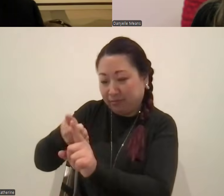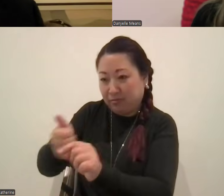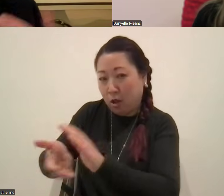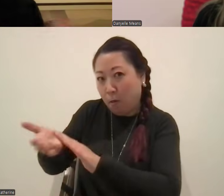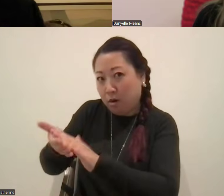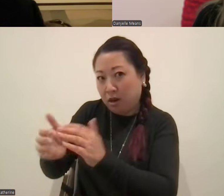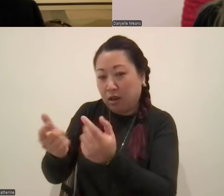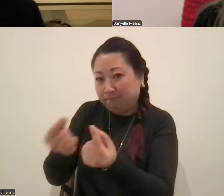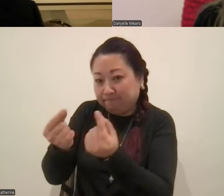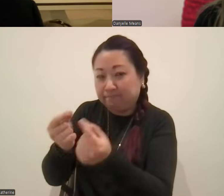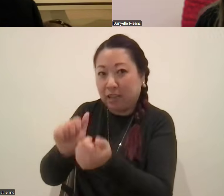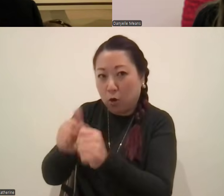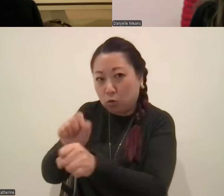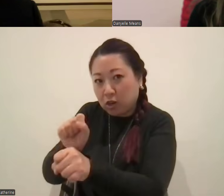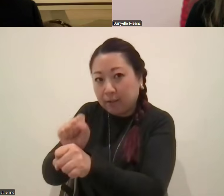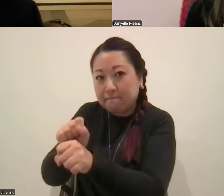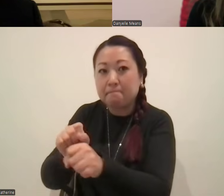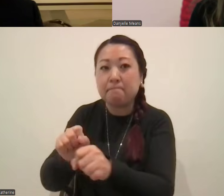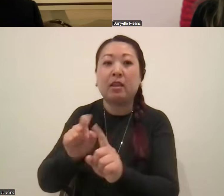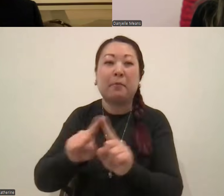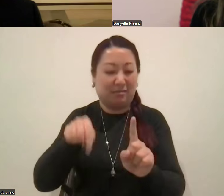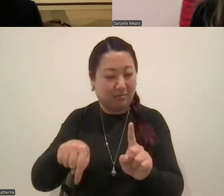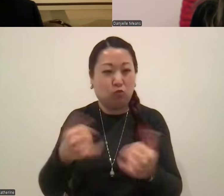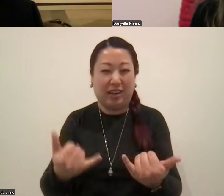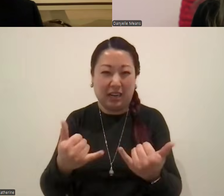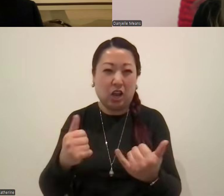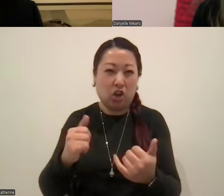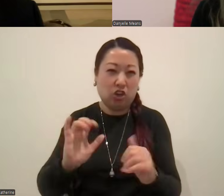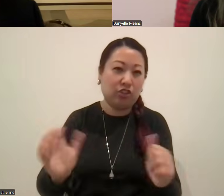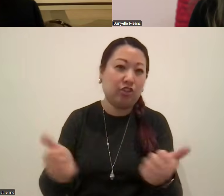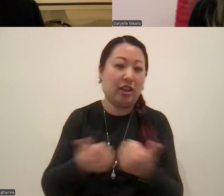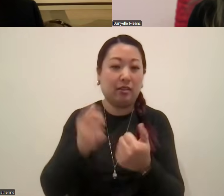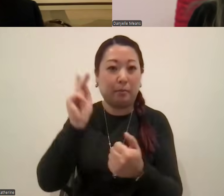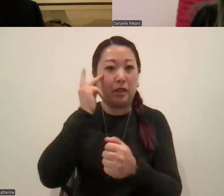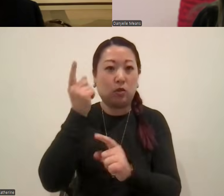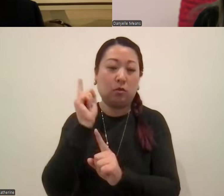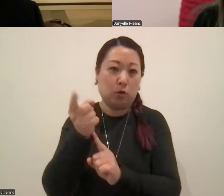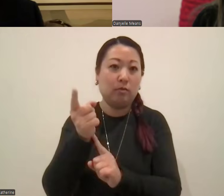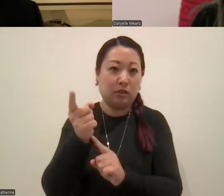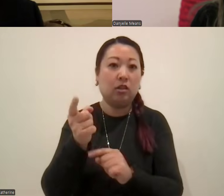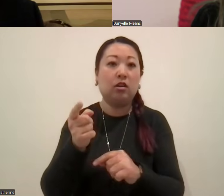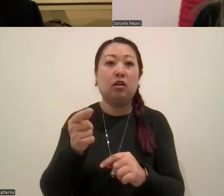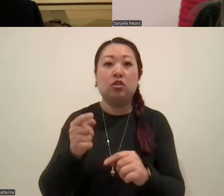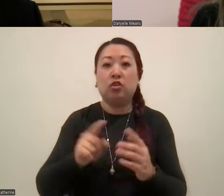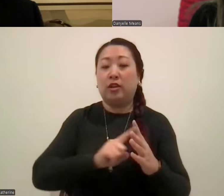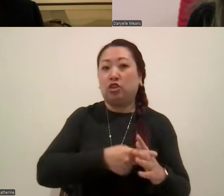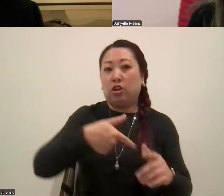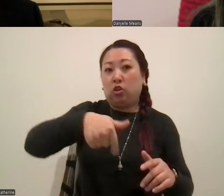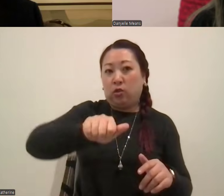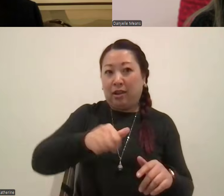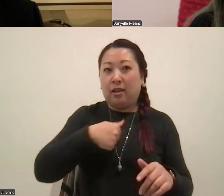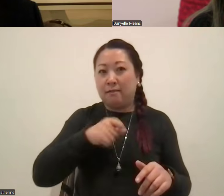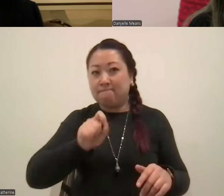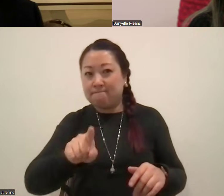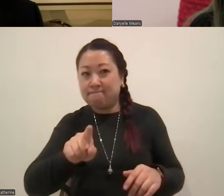asked you at the start of Q&A about what you were most optimistic about. As a museum director, as a Native leader, what are you